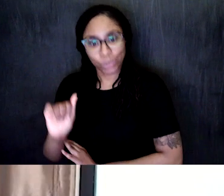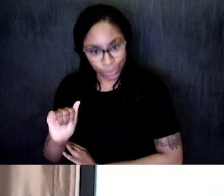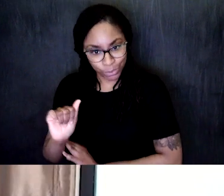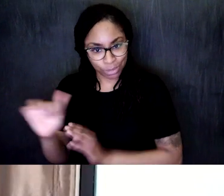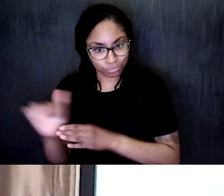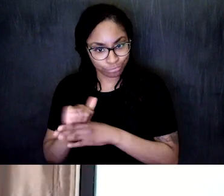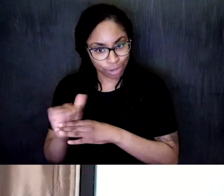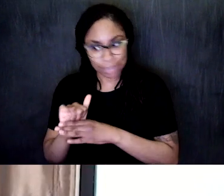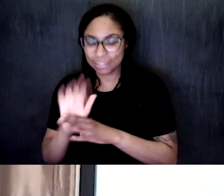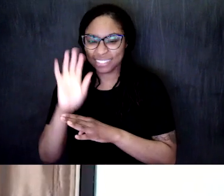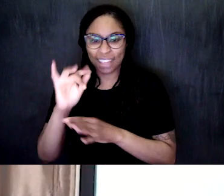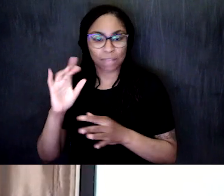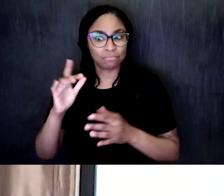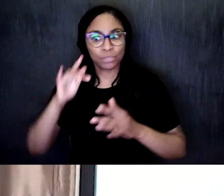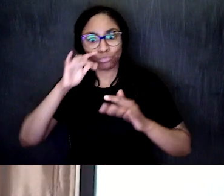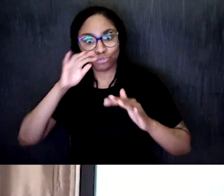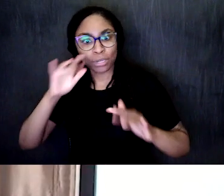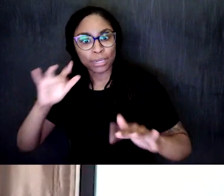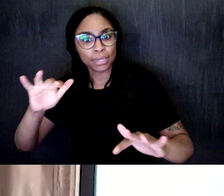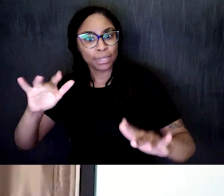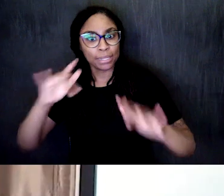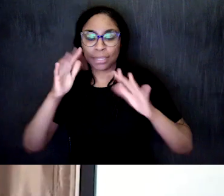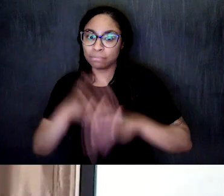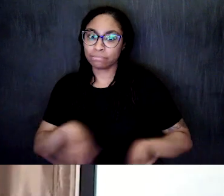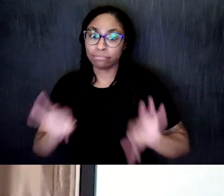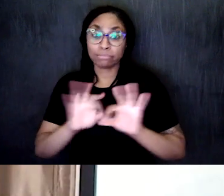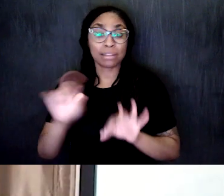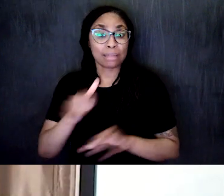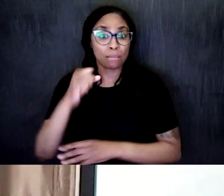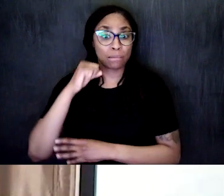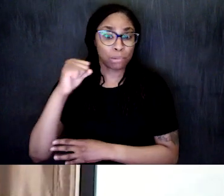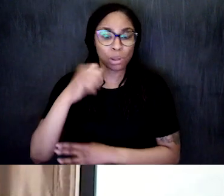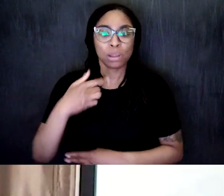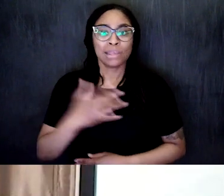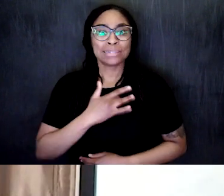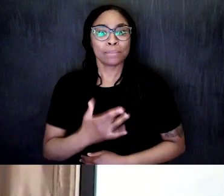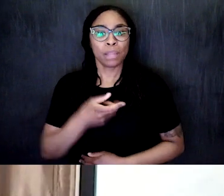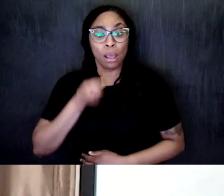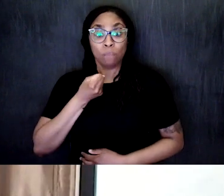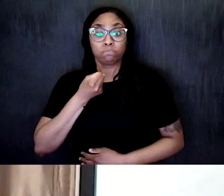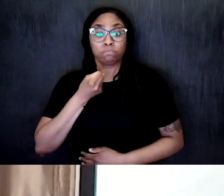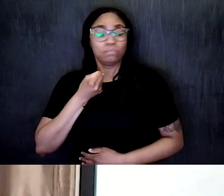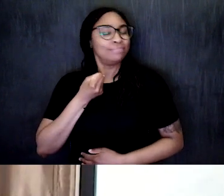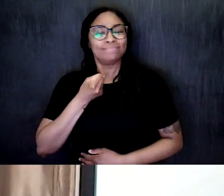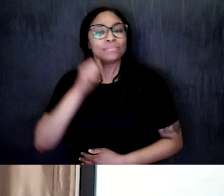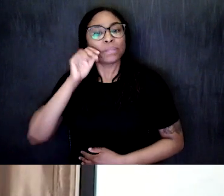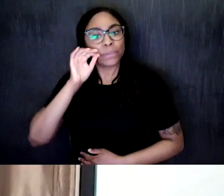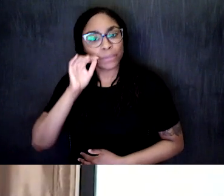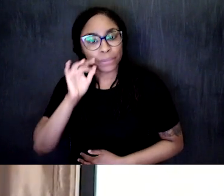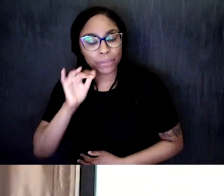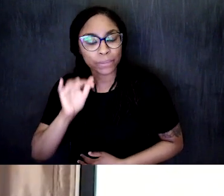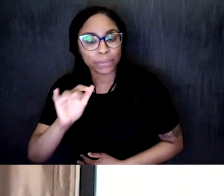breath going. So anytime we're doing resistance, we tend to want to hold.